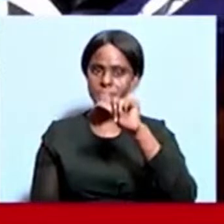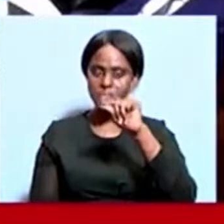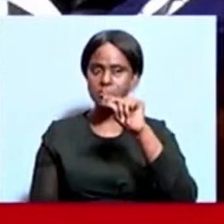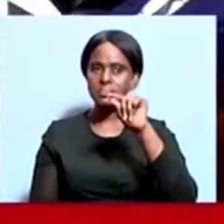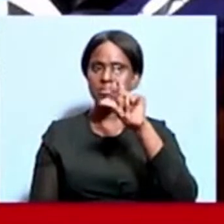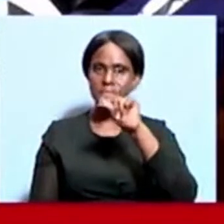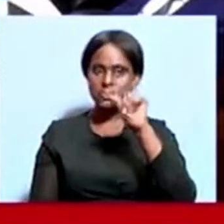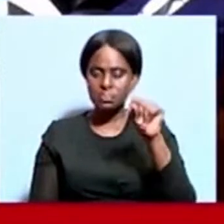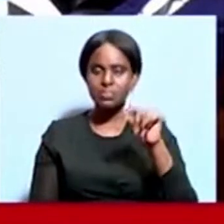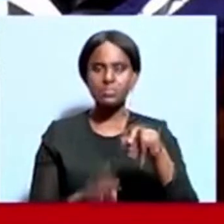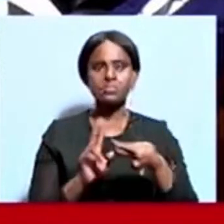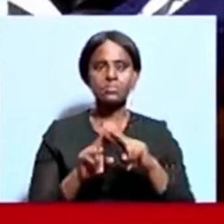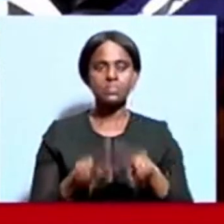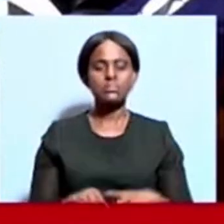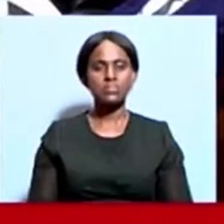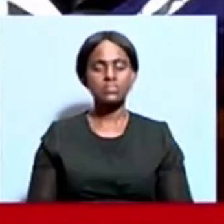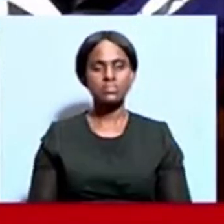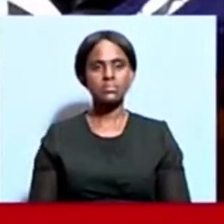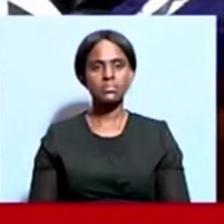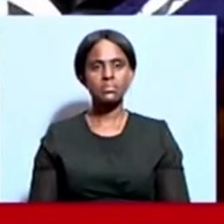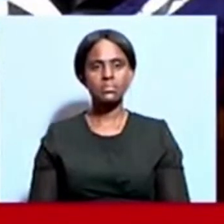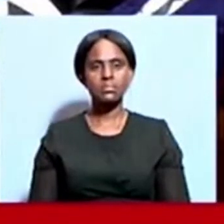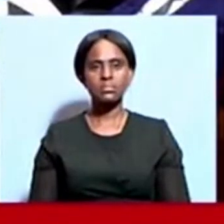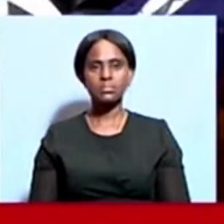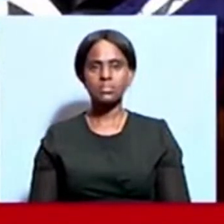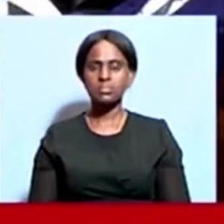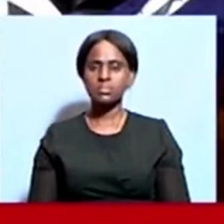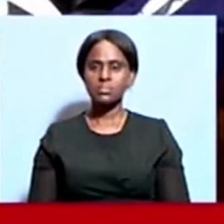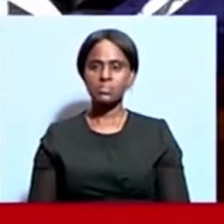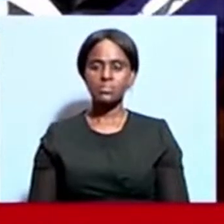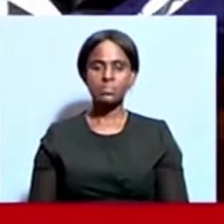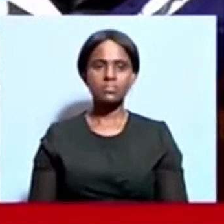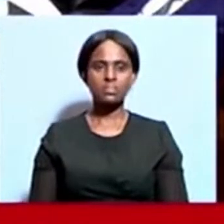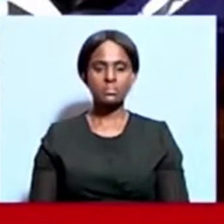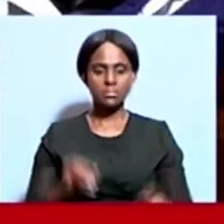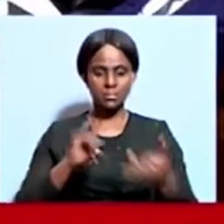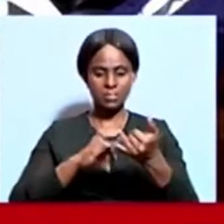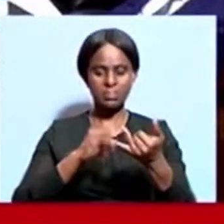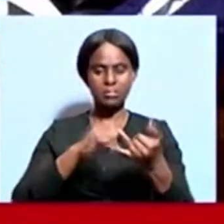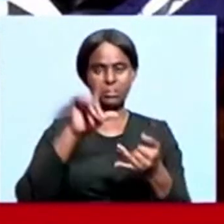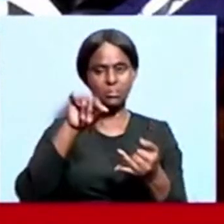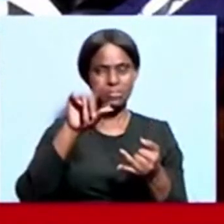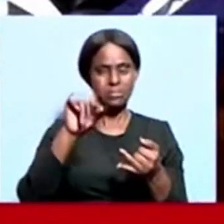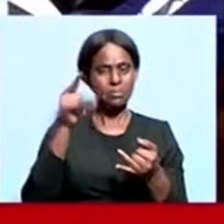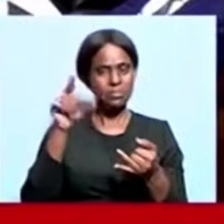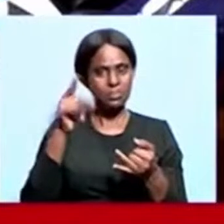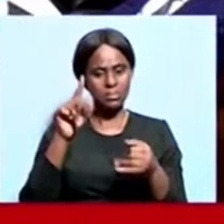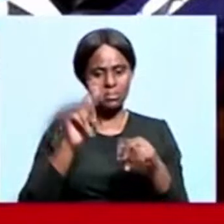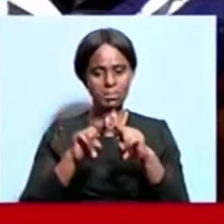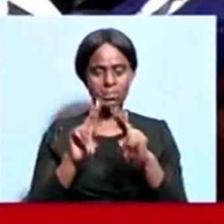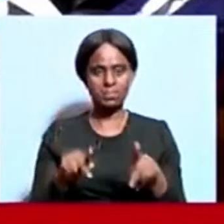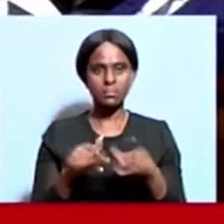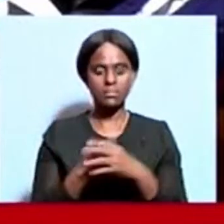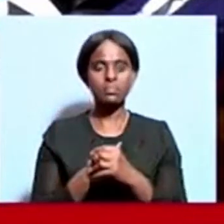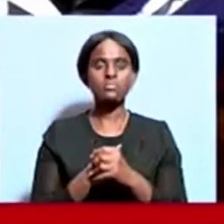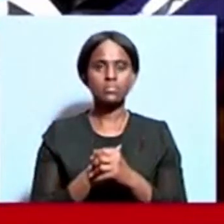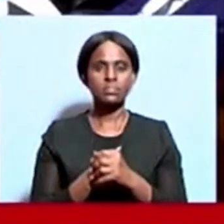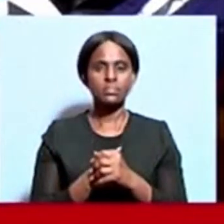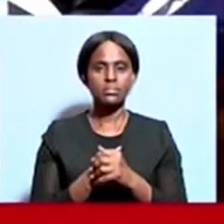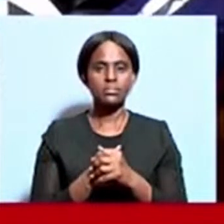Chair. Okay. And yourself? September 2021, Chair. September